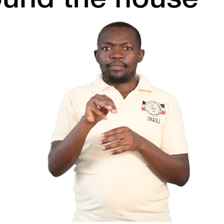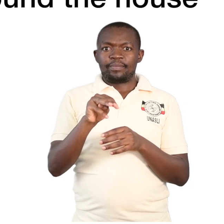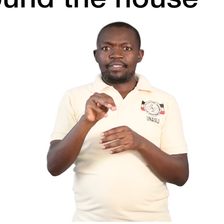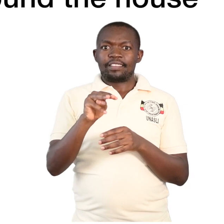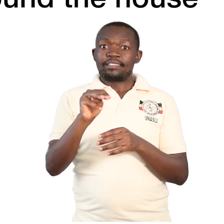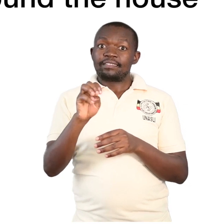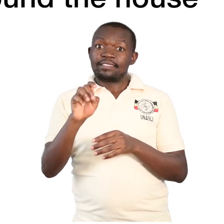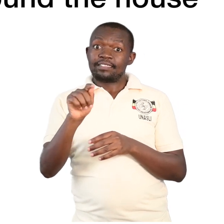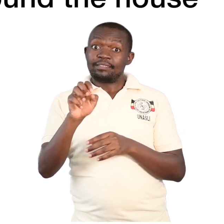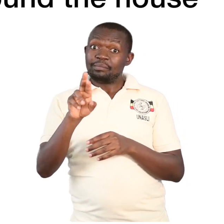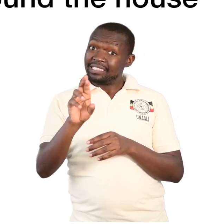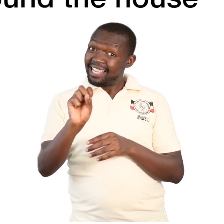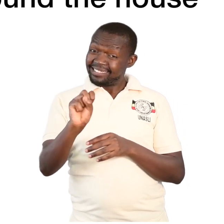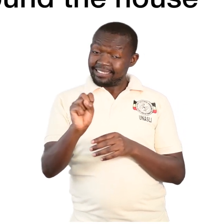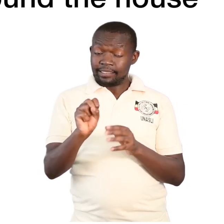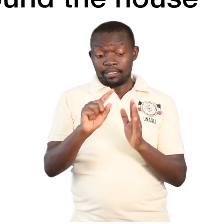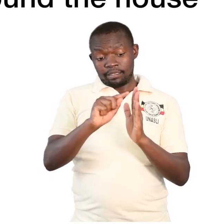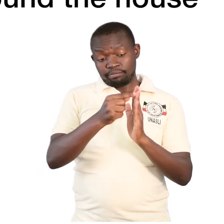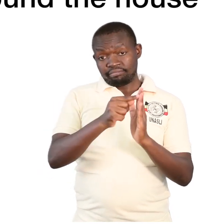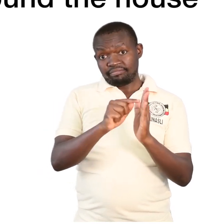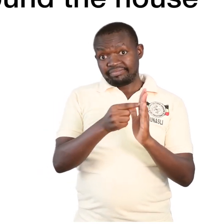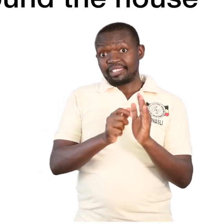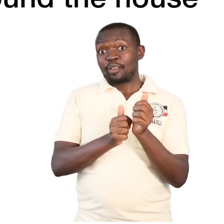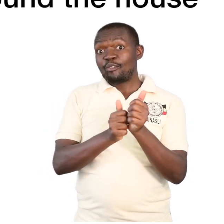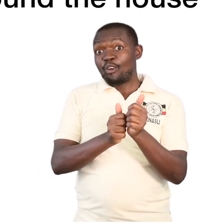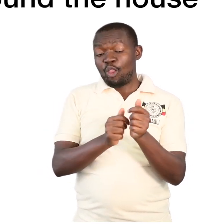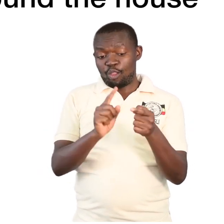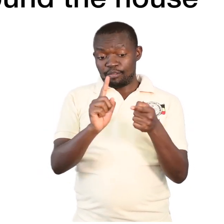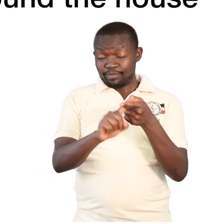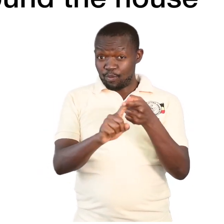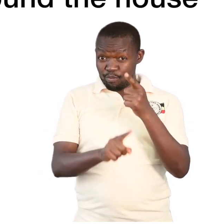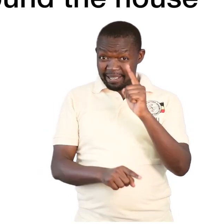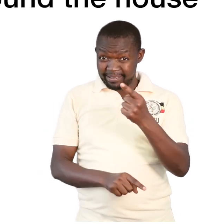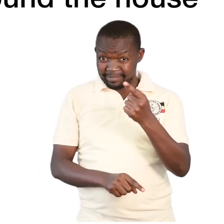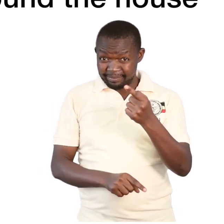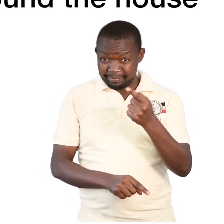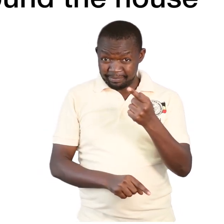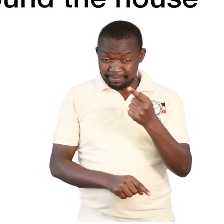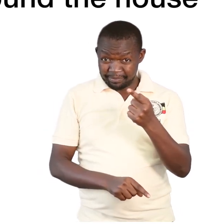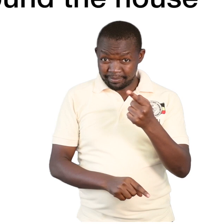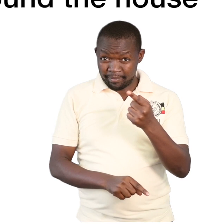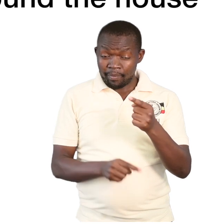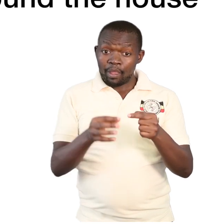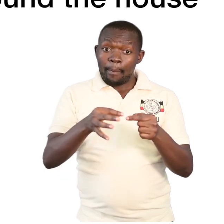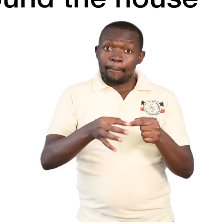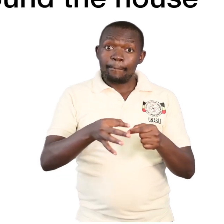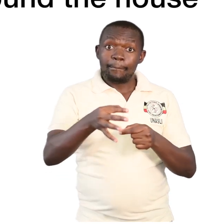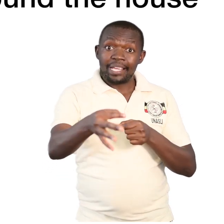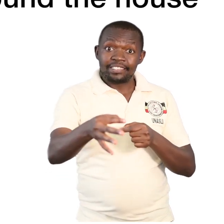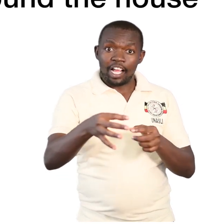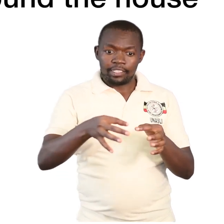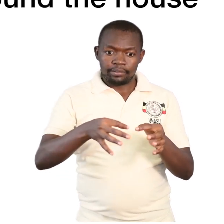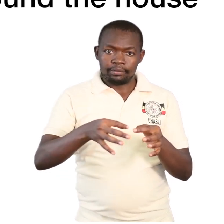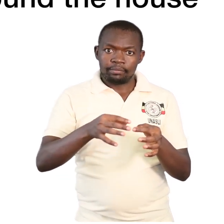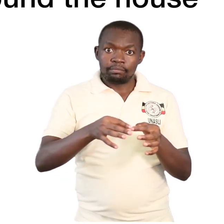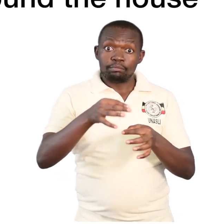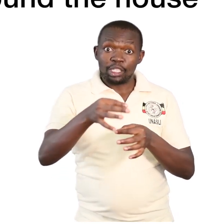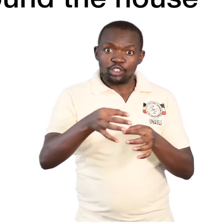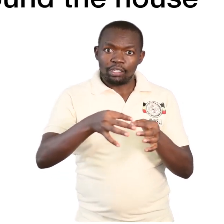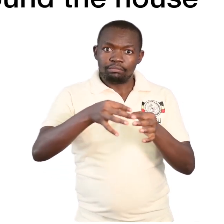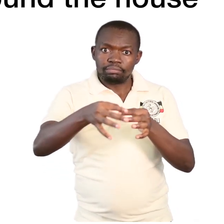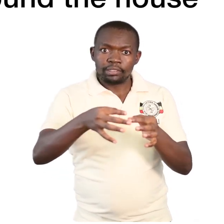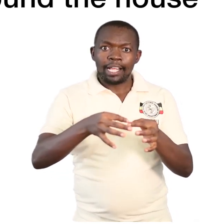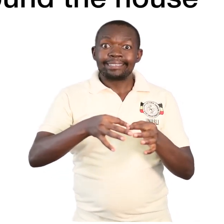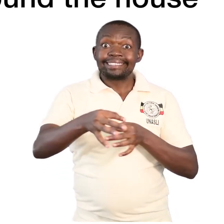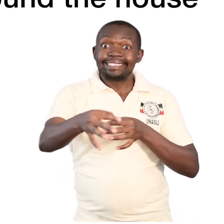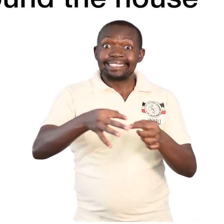the procedure you have to follow. Procedure number 1, measure the distance around the house.